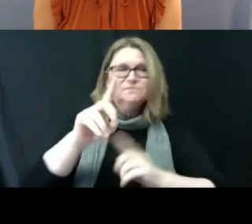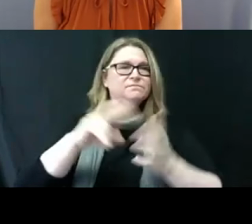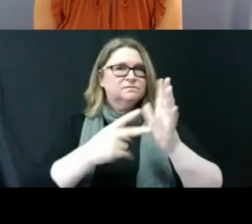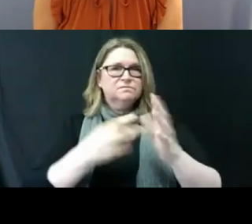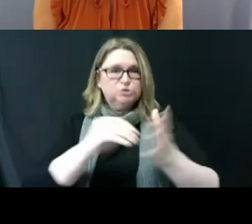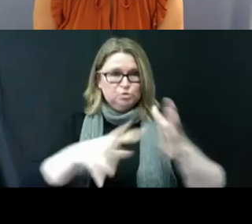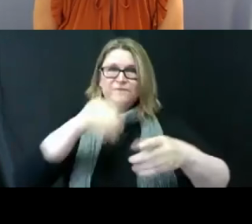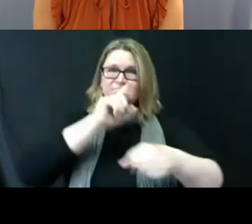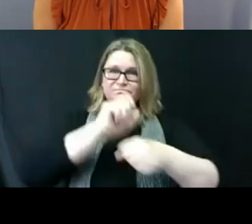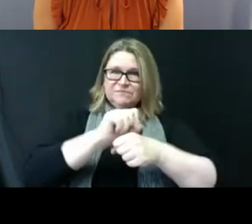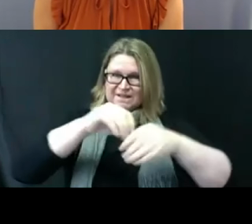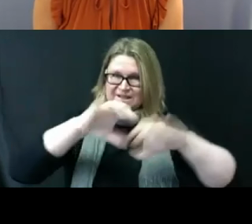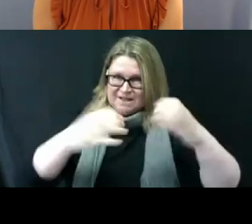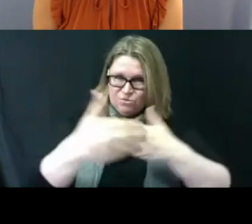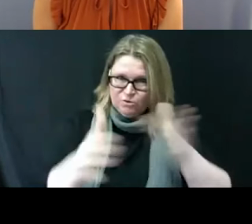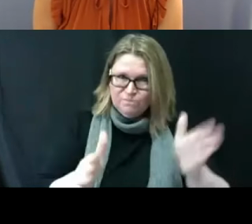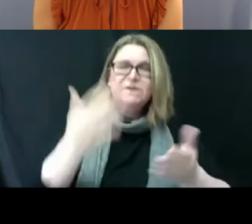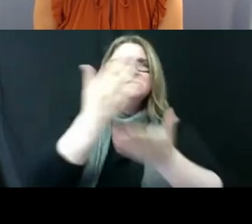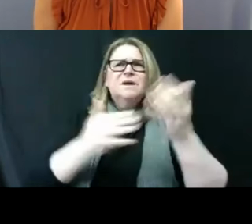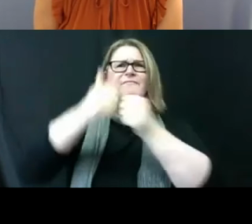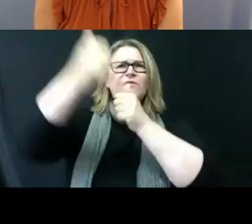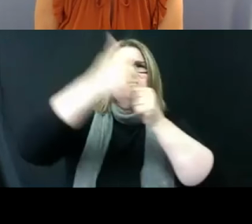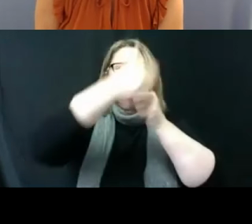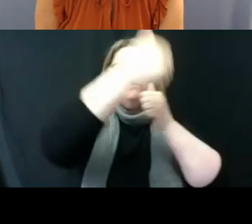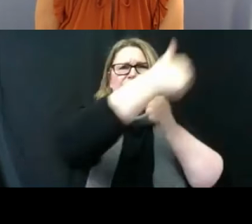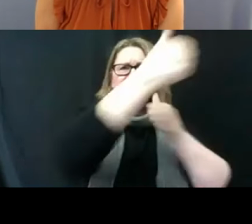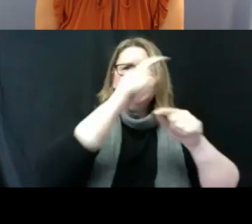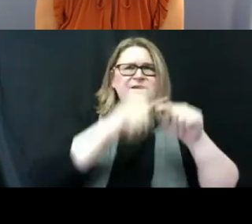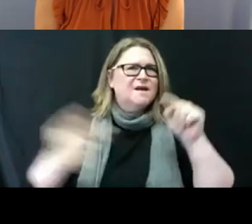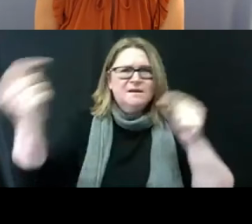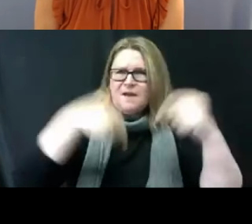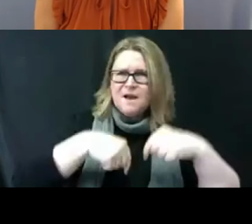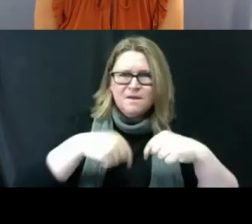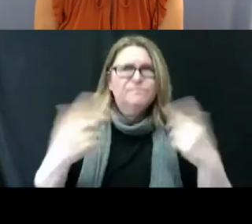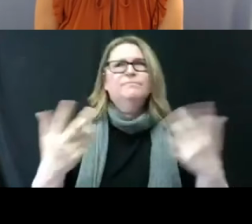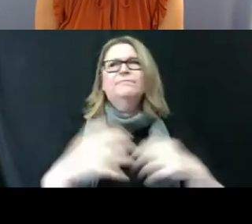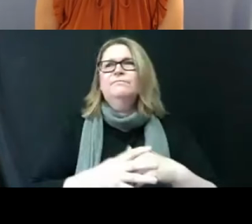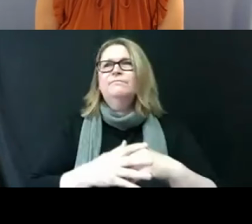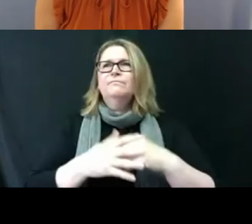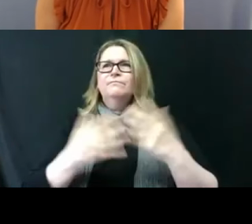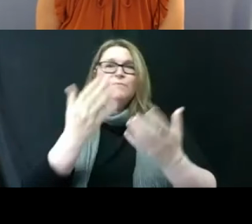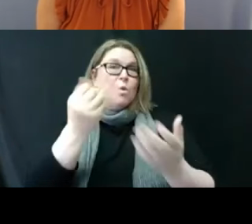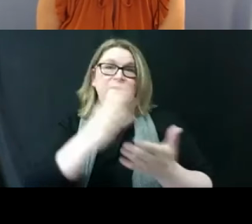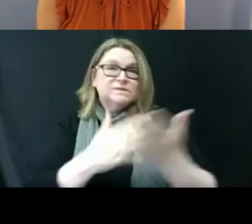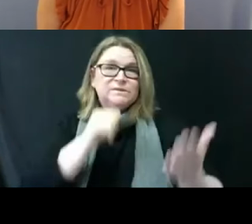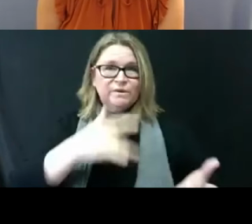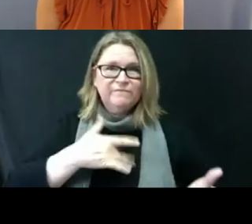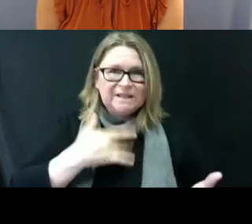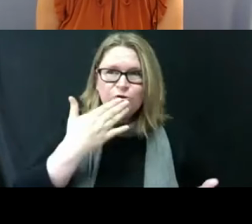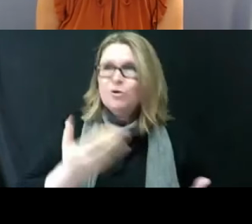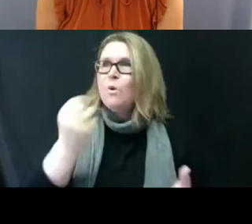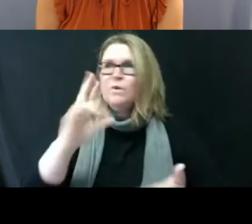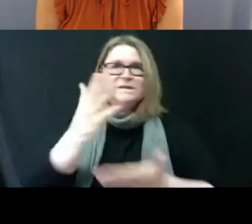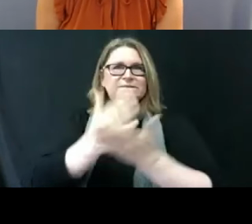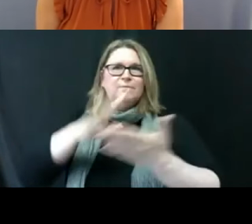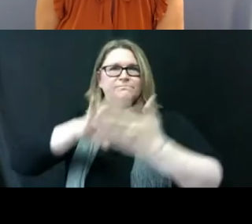classroom, which is students are actually in a classroom, but some are also virtual or hybrid if they're not able to come